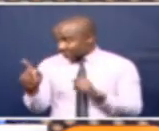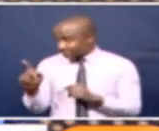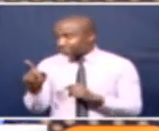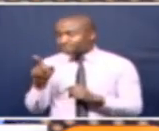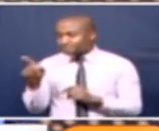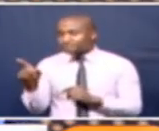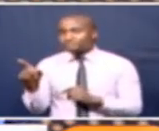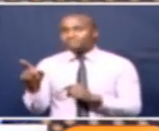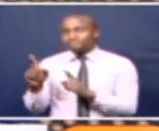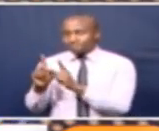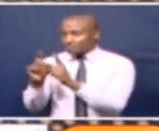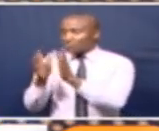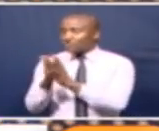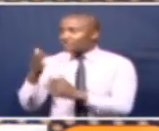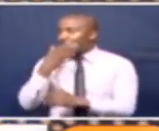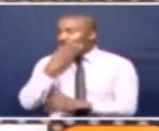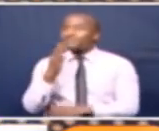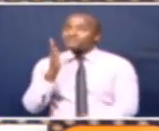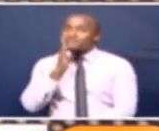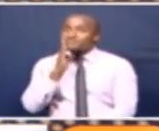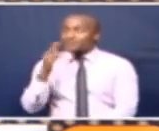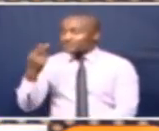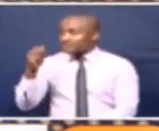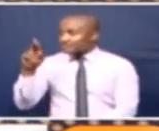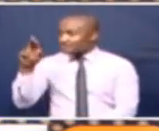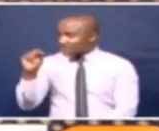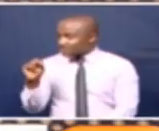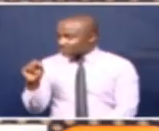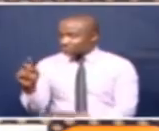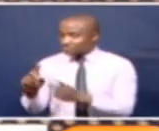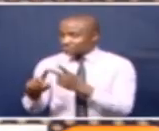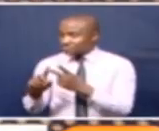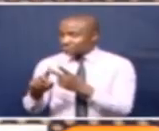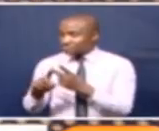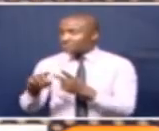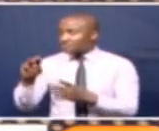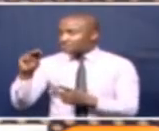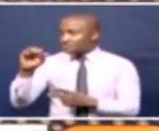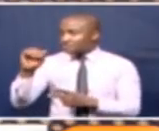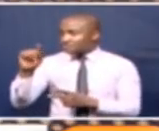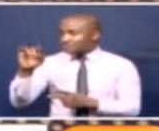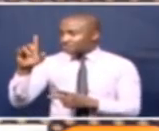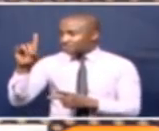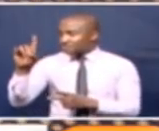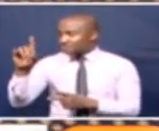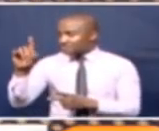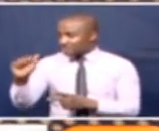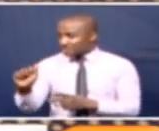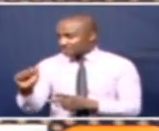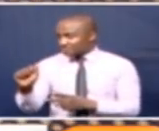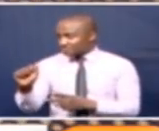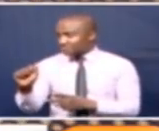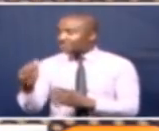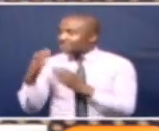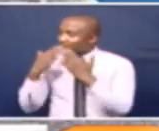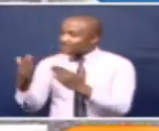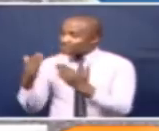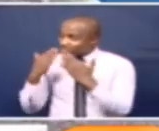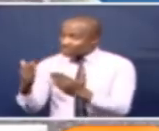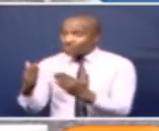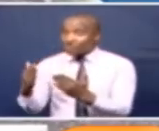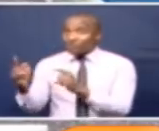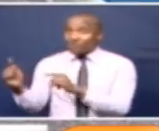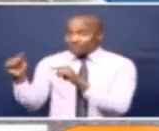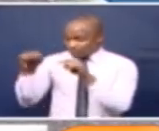was accompanied by her parents, that is Harrison Webo Tanga and Matilda Cherono Tanga. Thank you so much for being